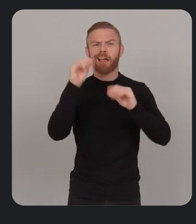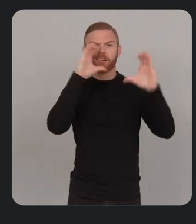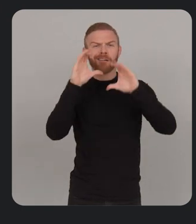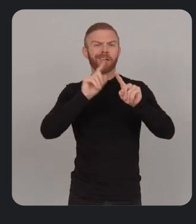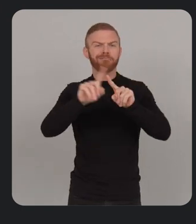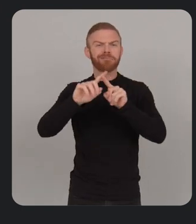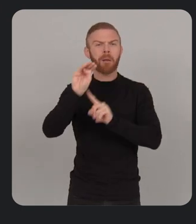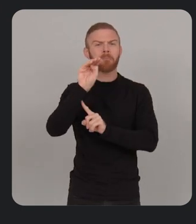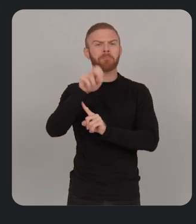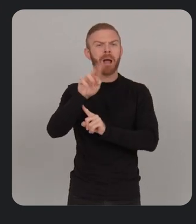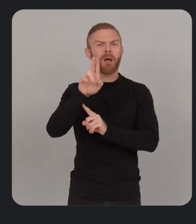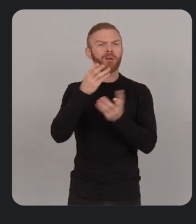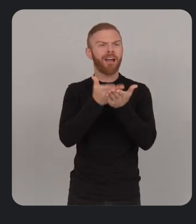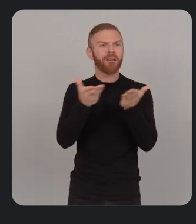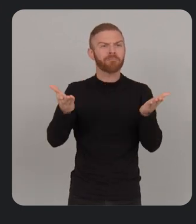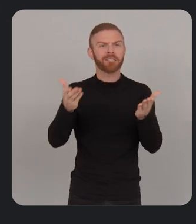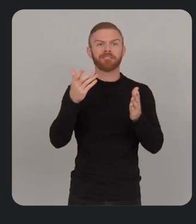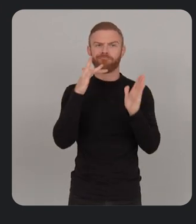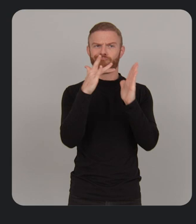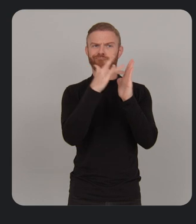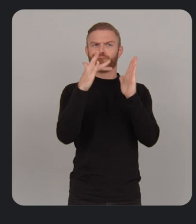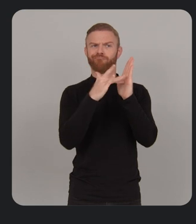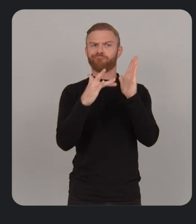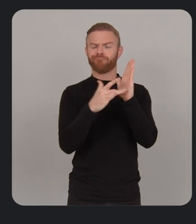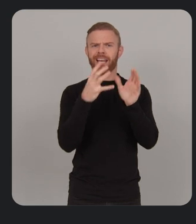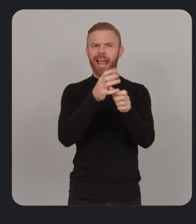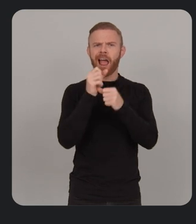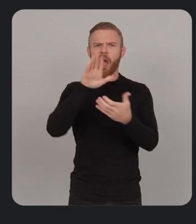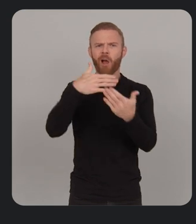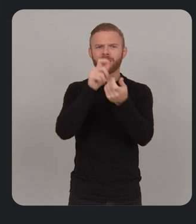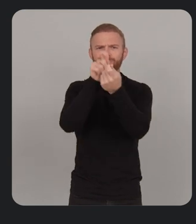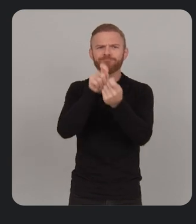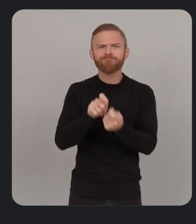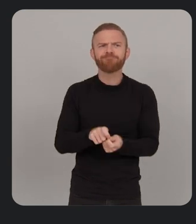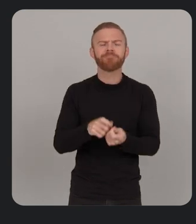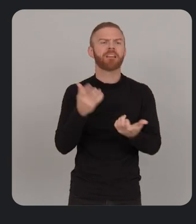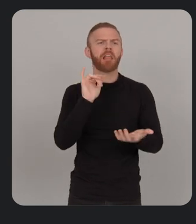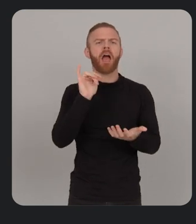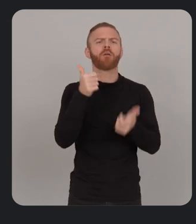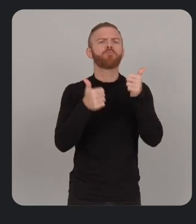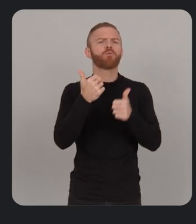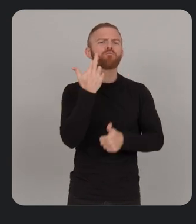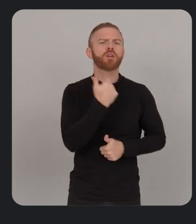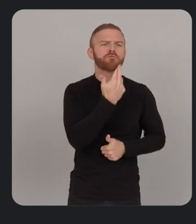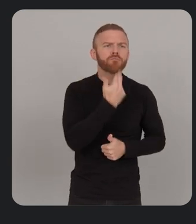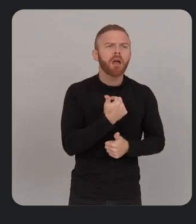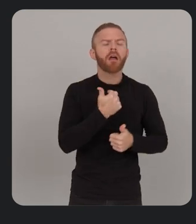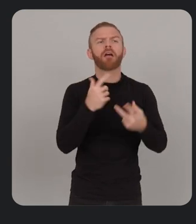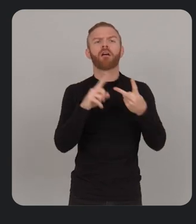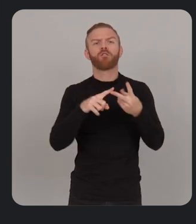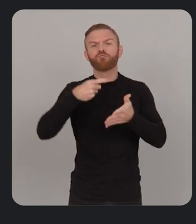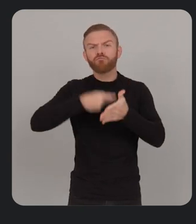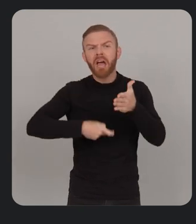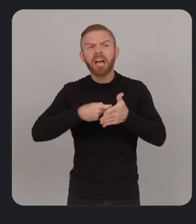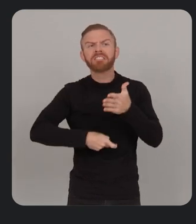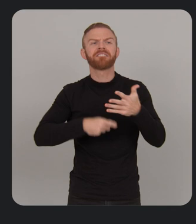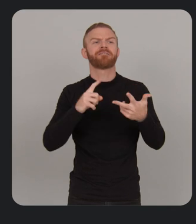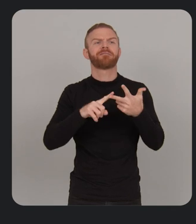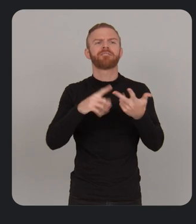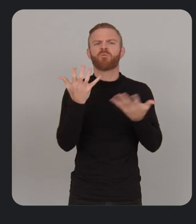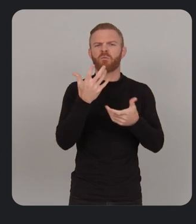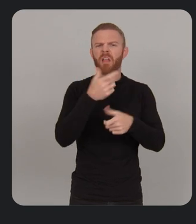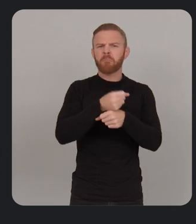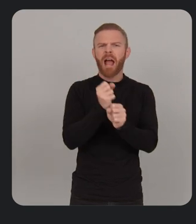items or tap on a specific dish to see detailed information, like which restaurant it's from, price, ingredients,